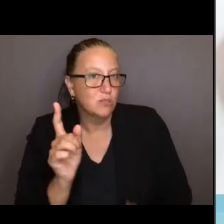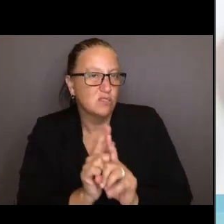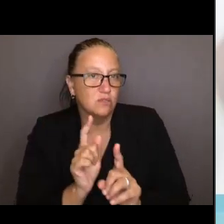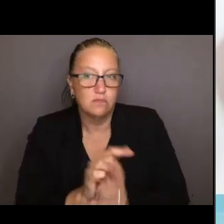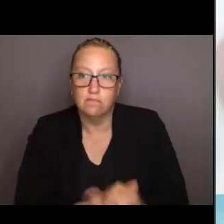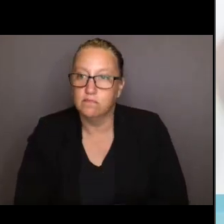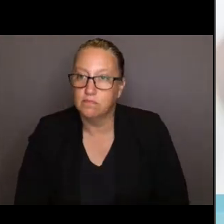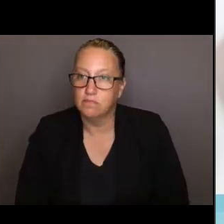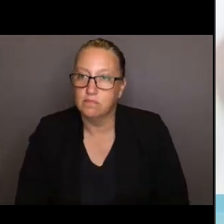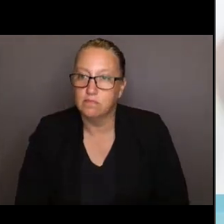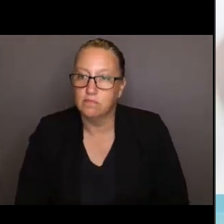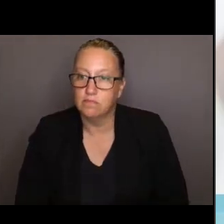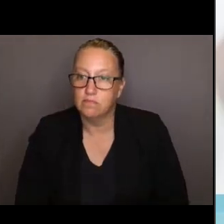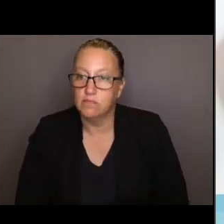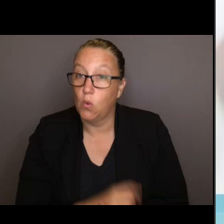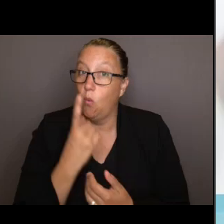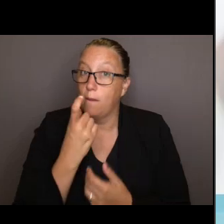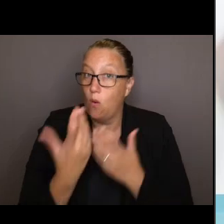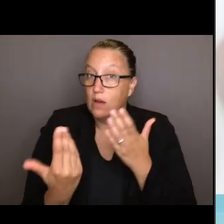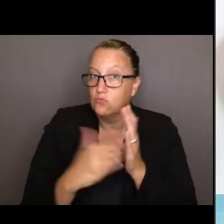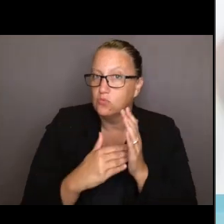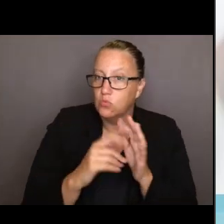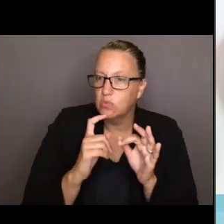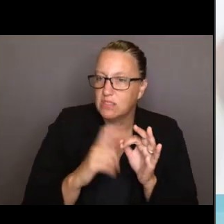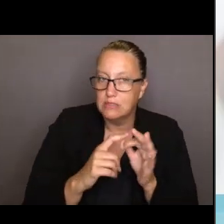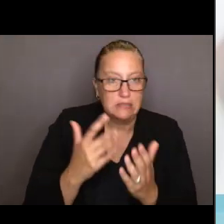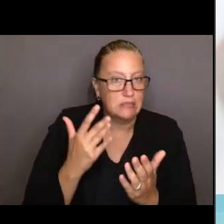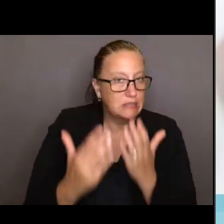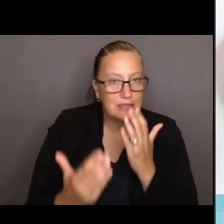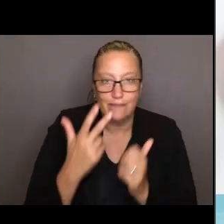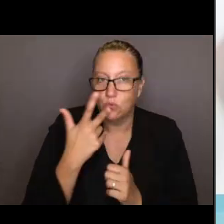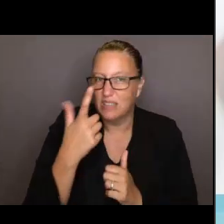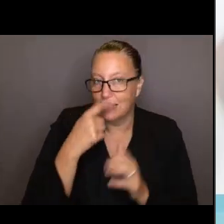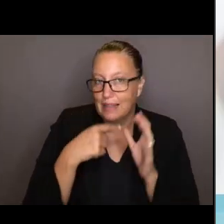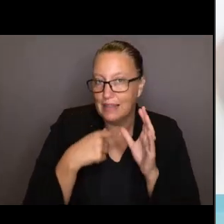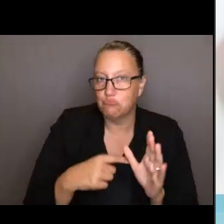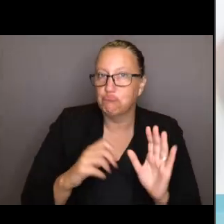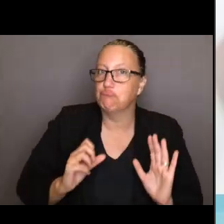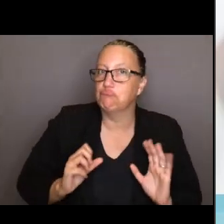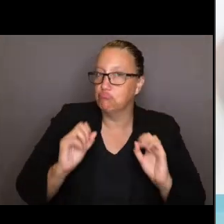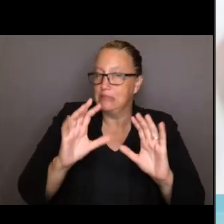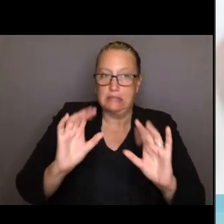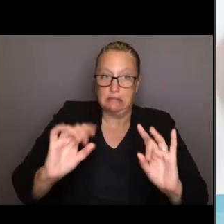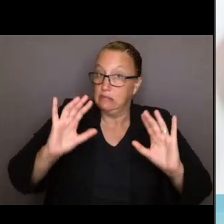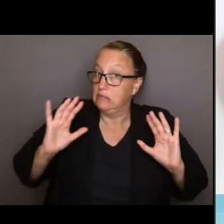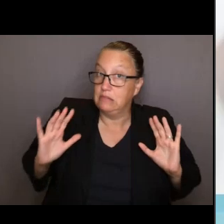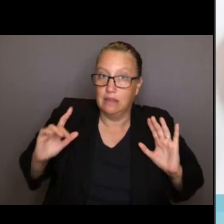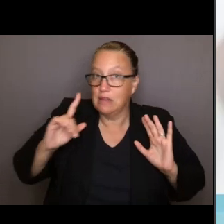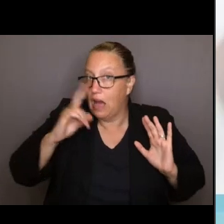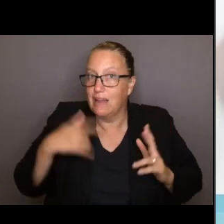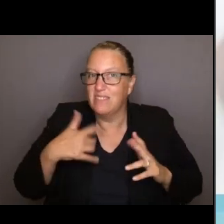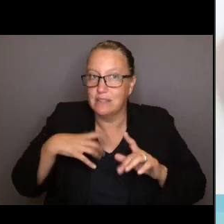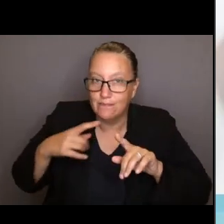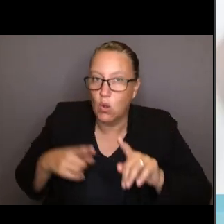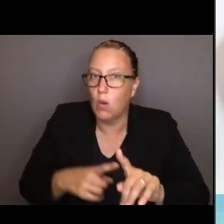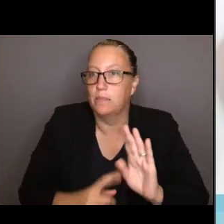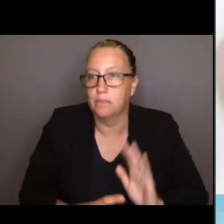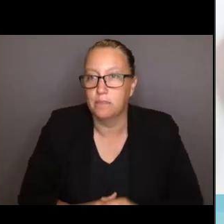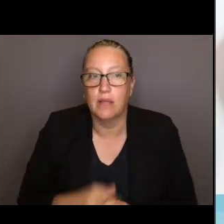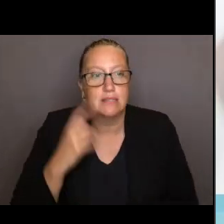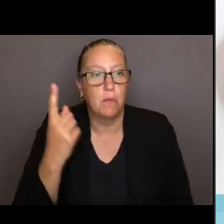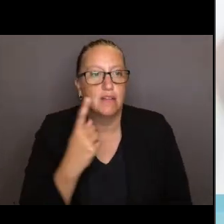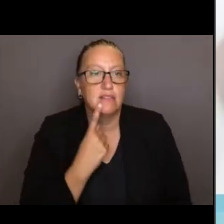have had another question. Again, not sure if this is something you can answer, so throw it back if there's something you need to follow up with the person. Someone said,